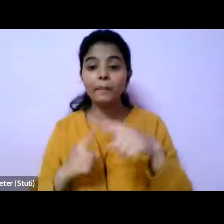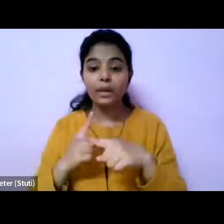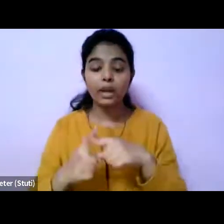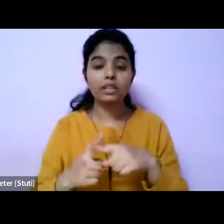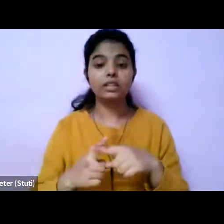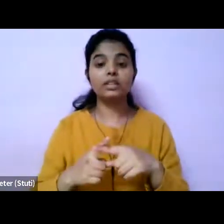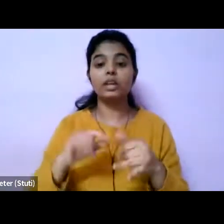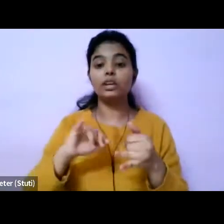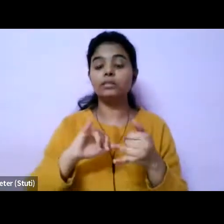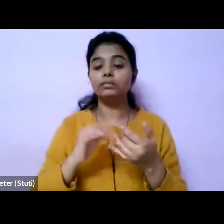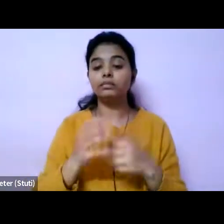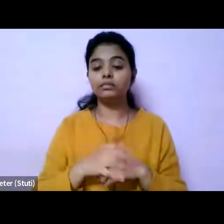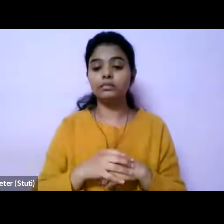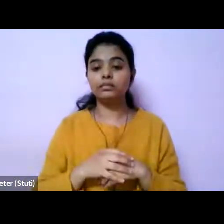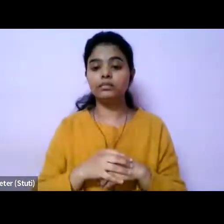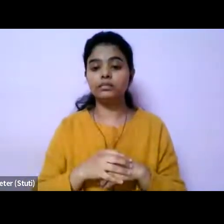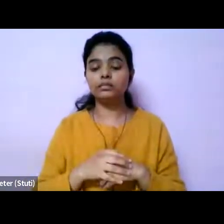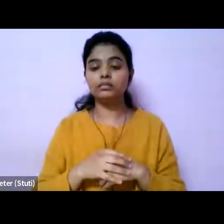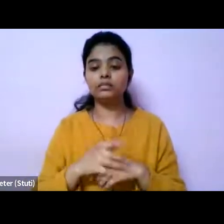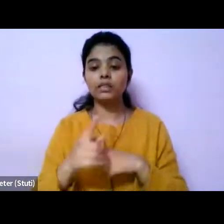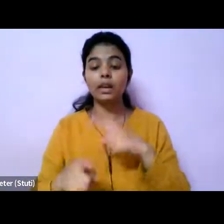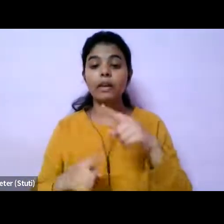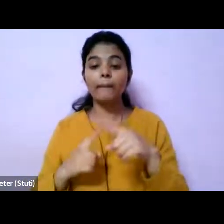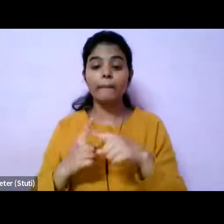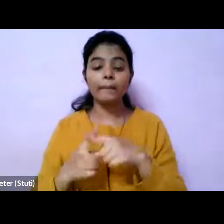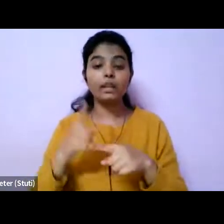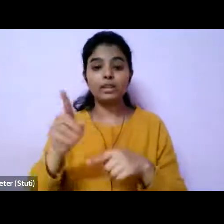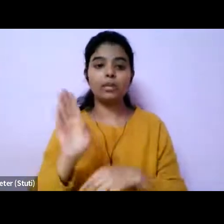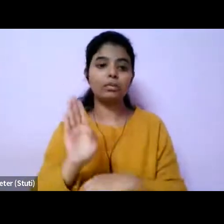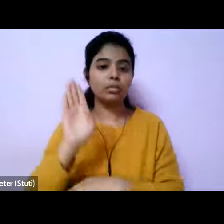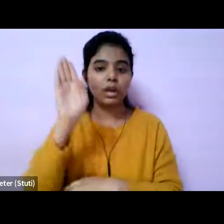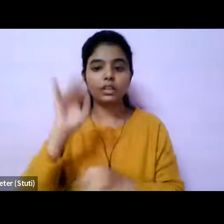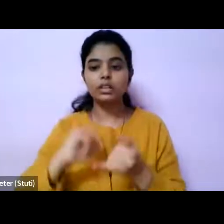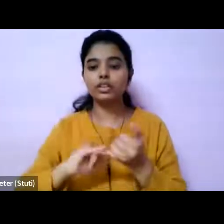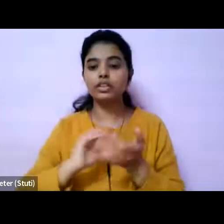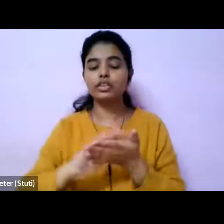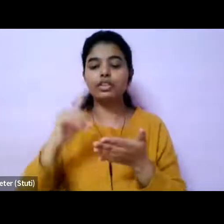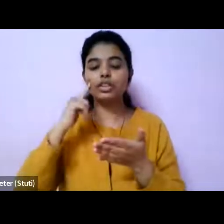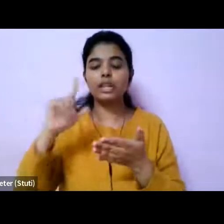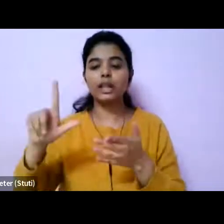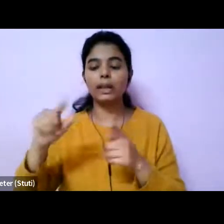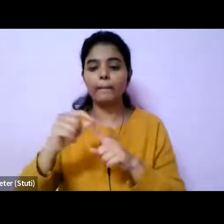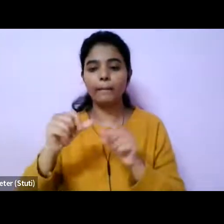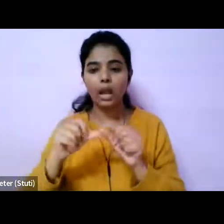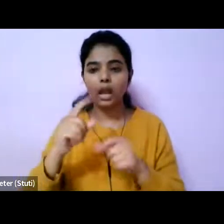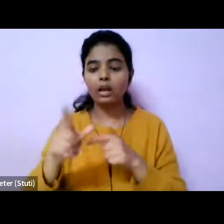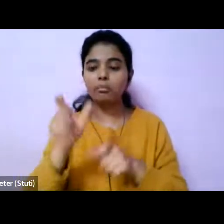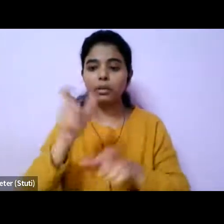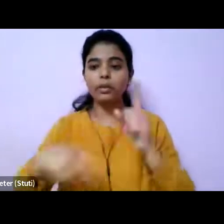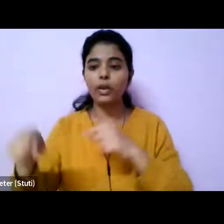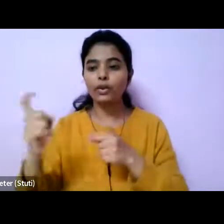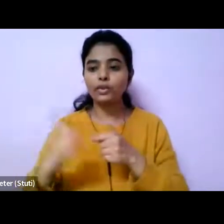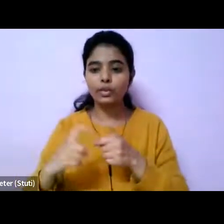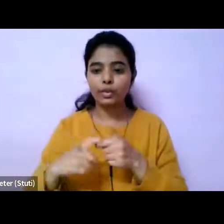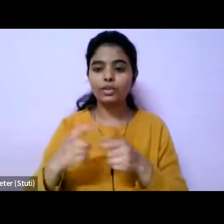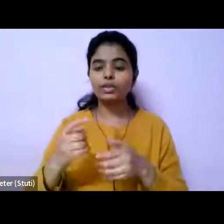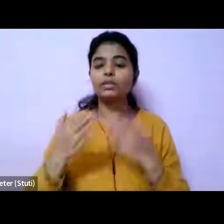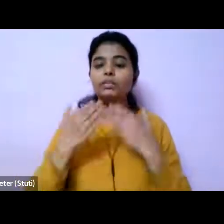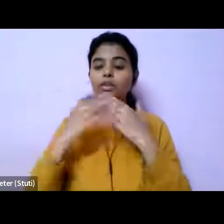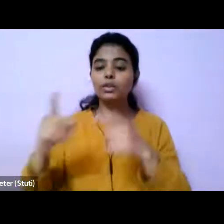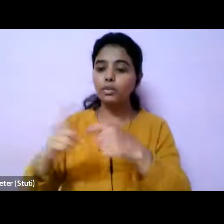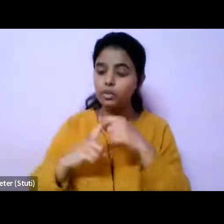sole person who raised a query, Shilpa, in absentia. And thank you,